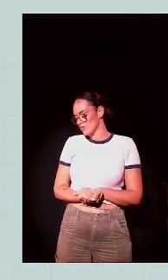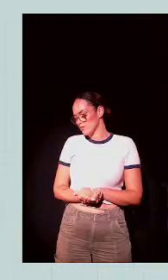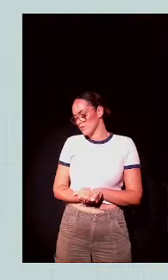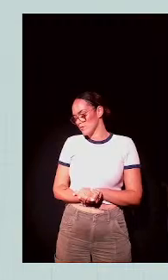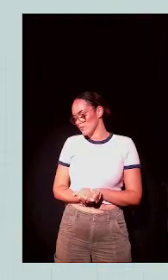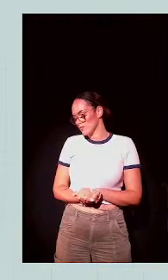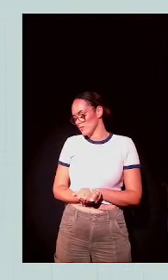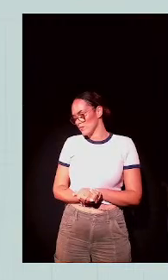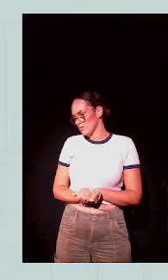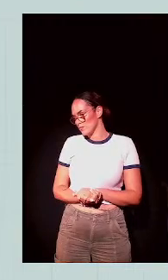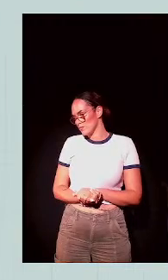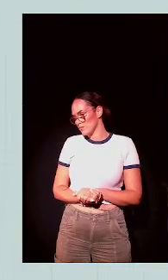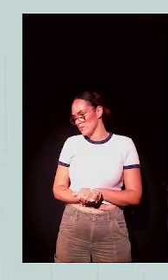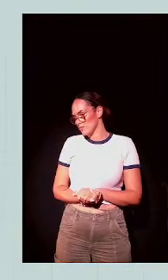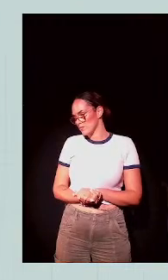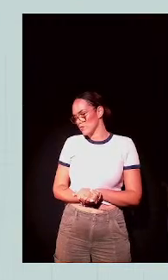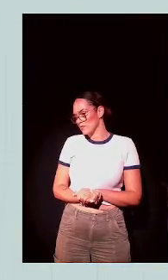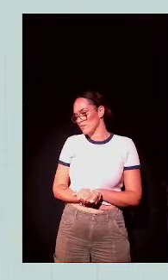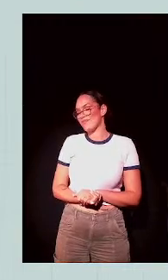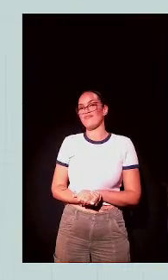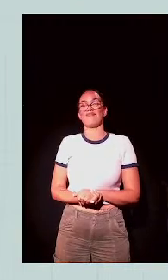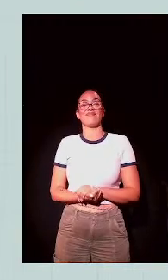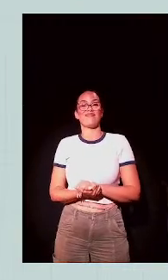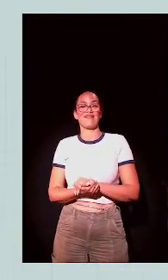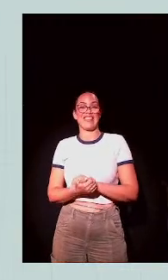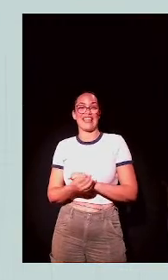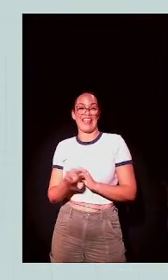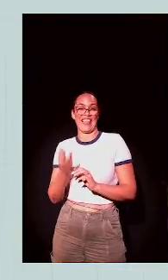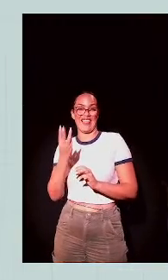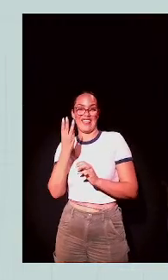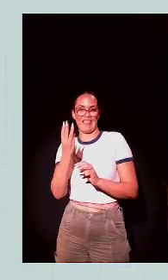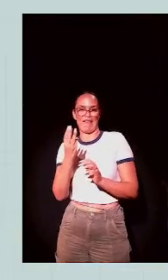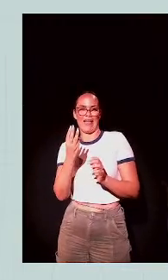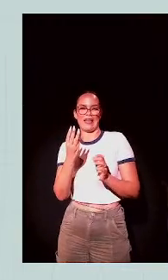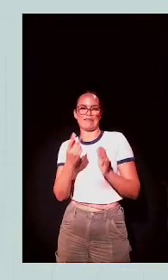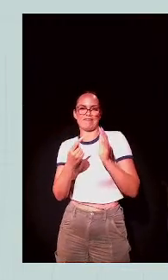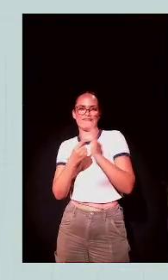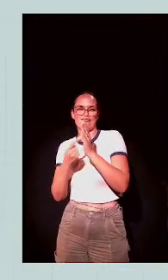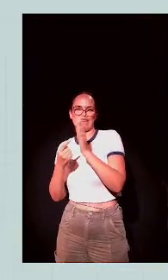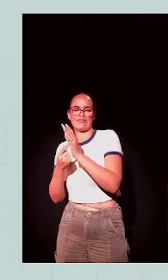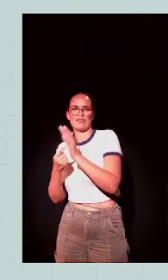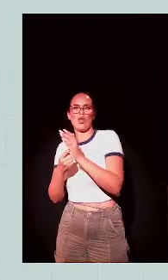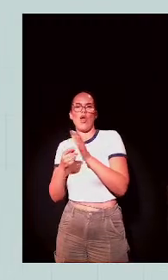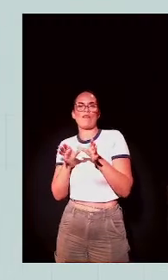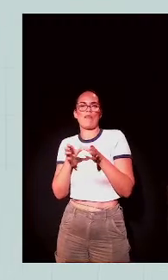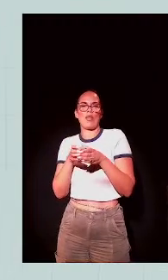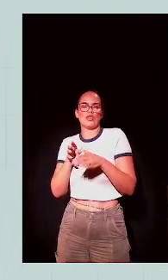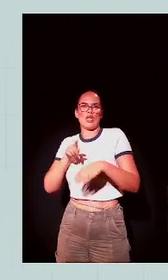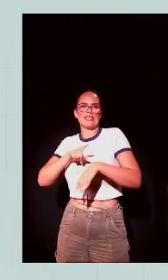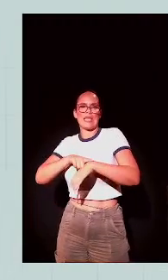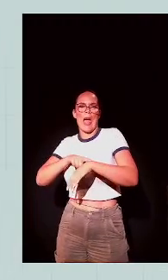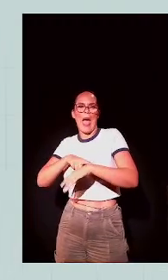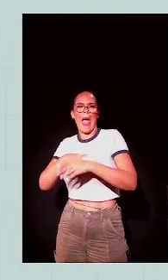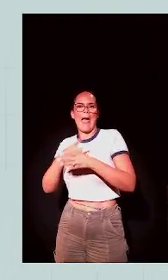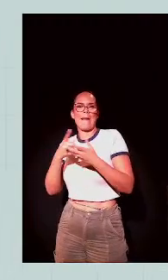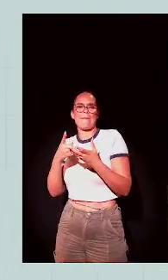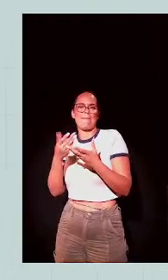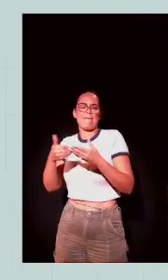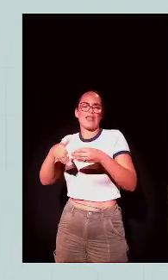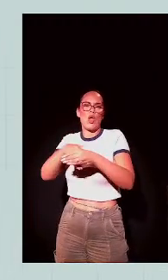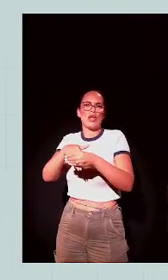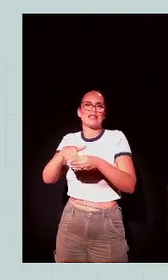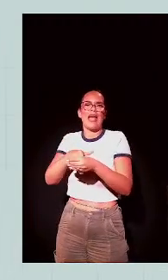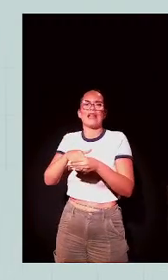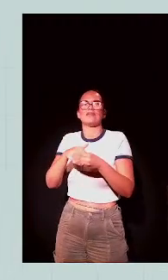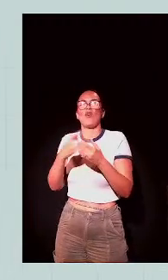okay, so we've put these three ideas, three pillars of modular time, in some kind of philosophical context of